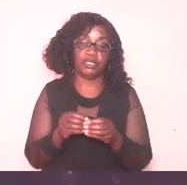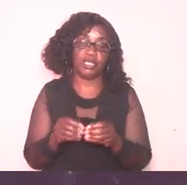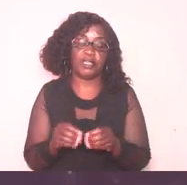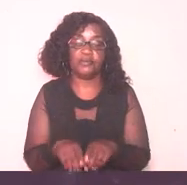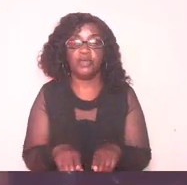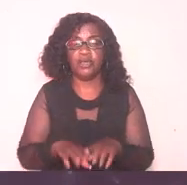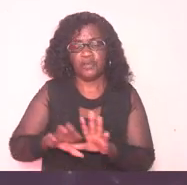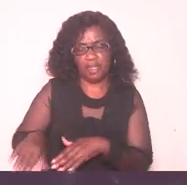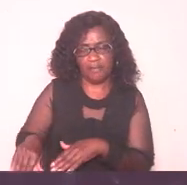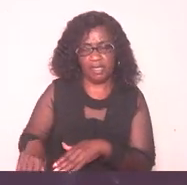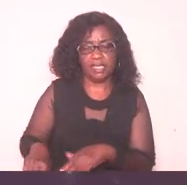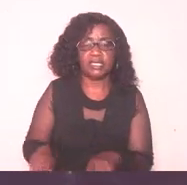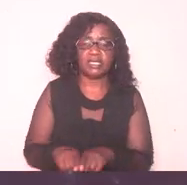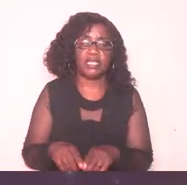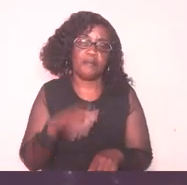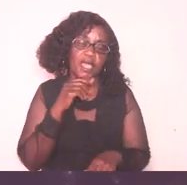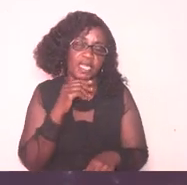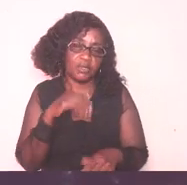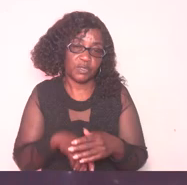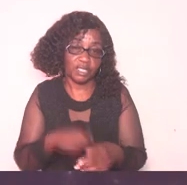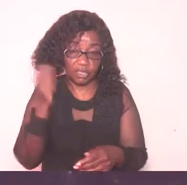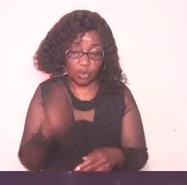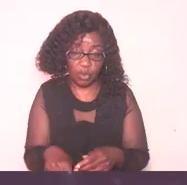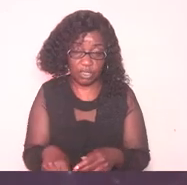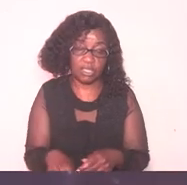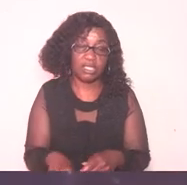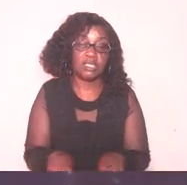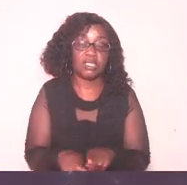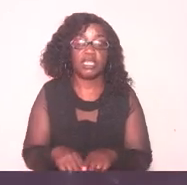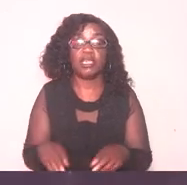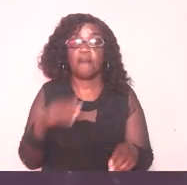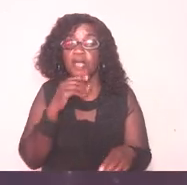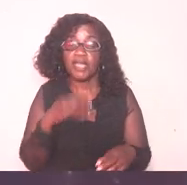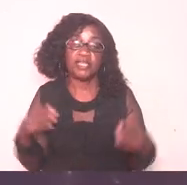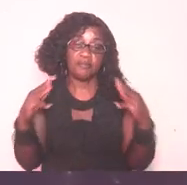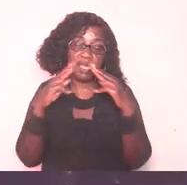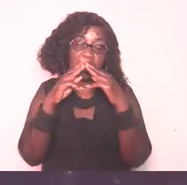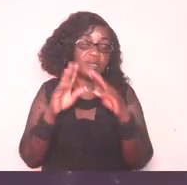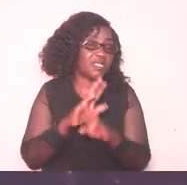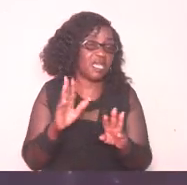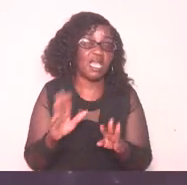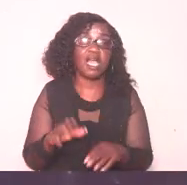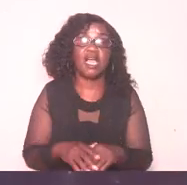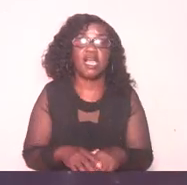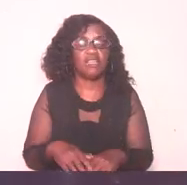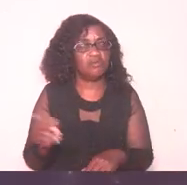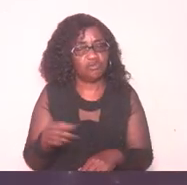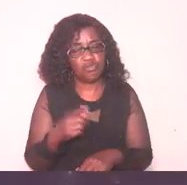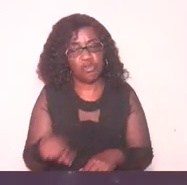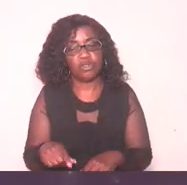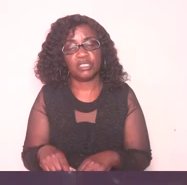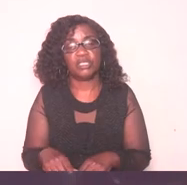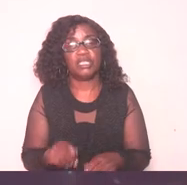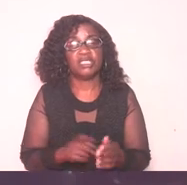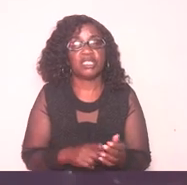We reject the premise that men who sit in court or men who sit in parliament should decide what is good for society, right? We regret the institutionalization of